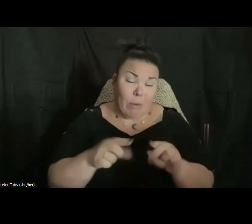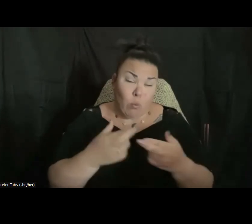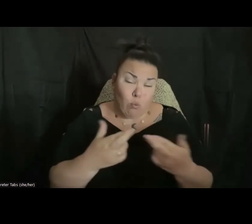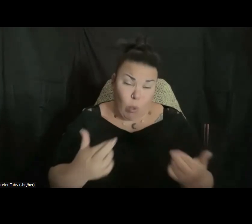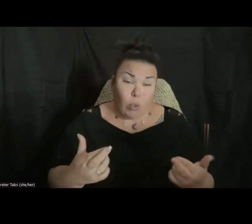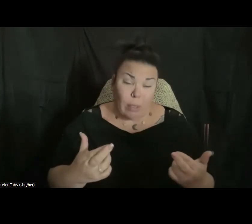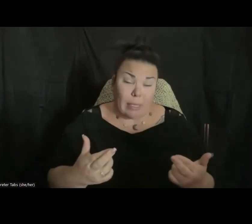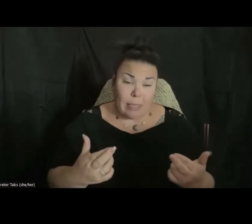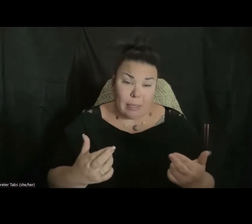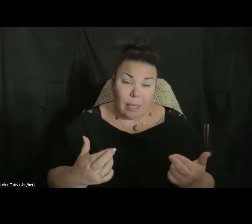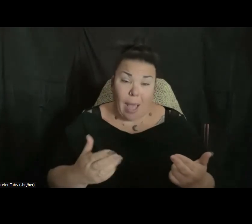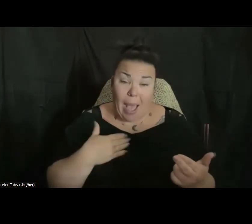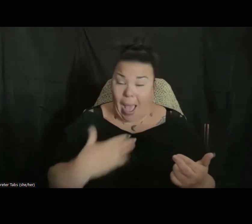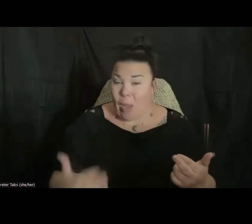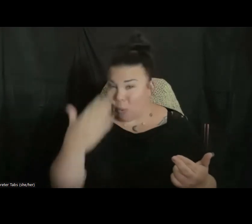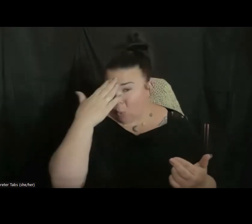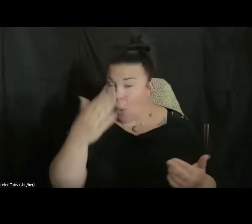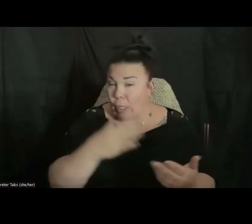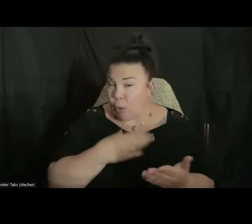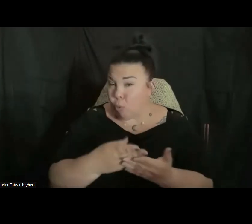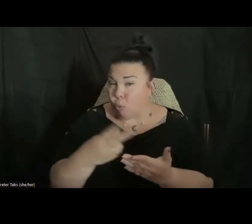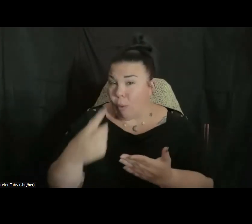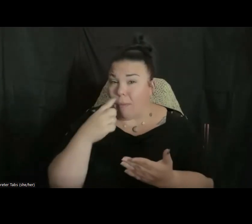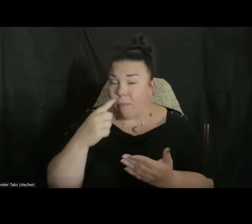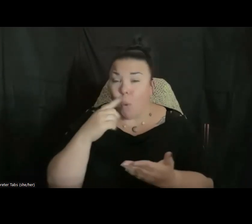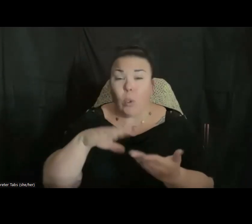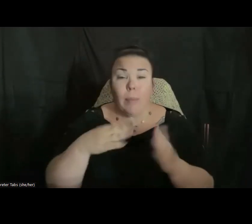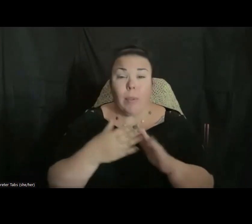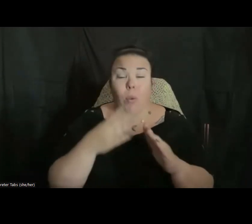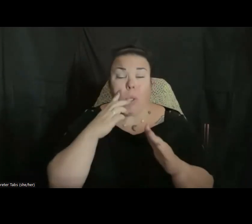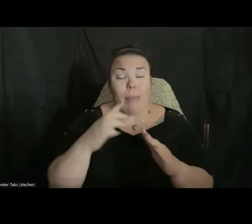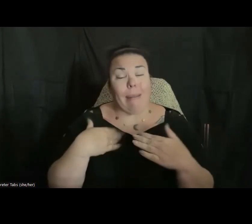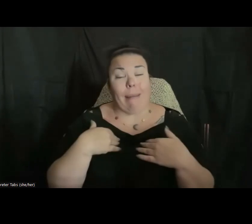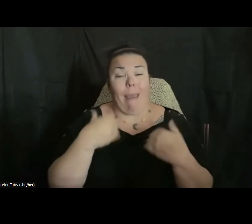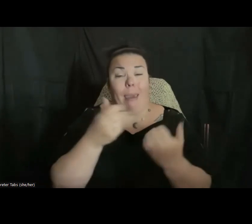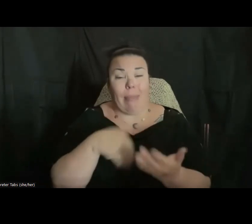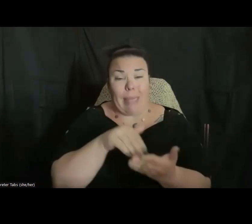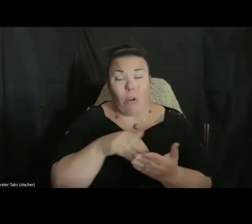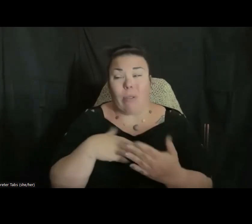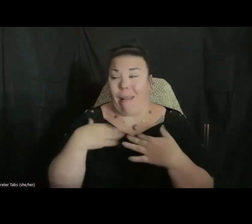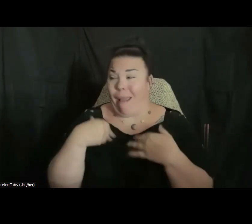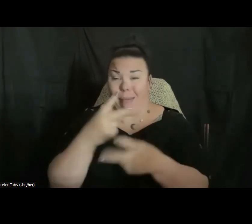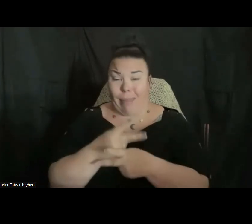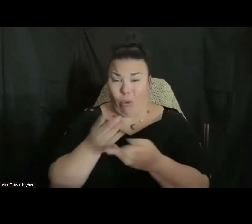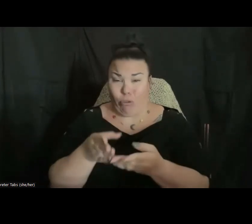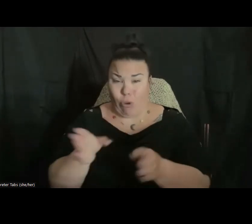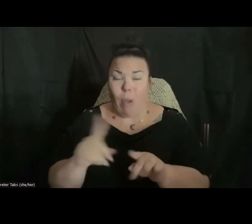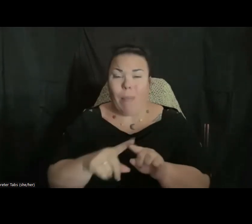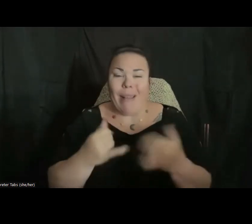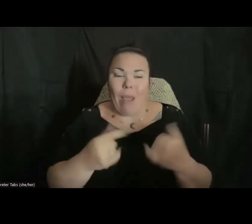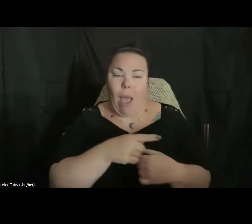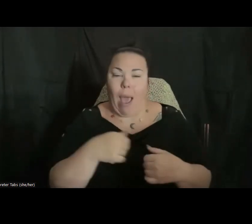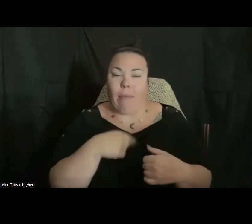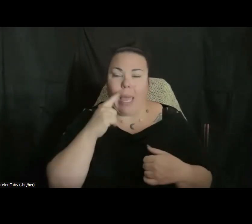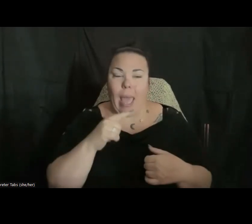And I know that that's true also for healthcare and for community health centers in particular. And so just kind of creating another door to